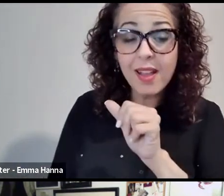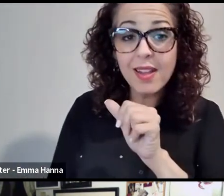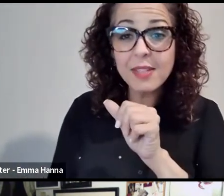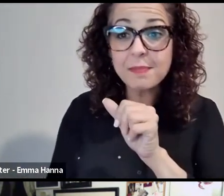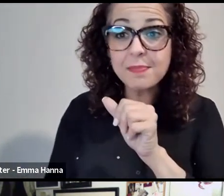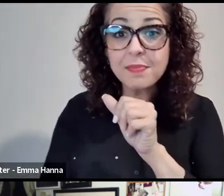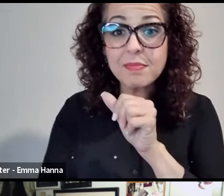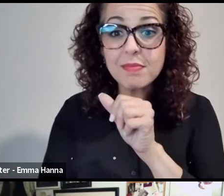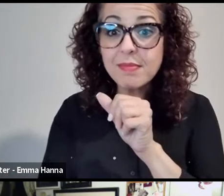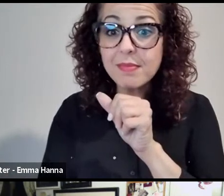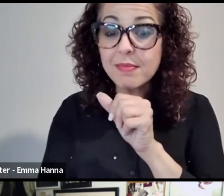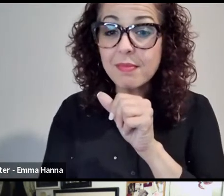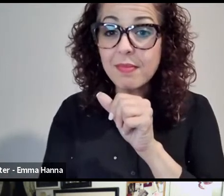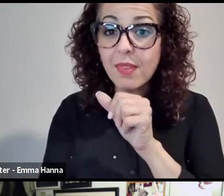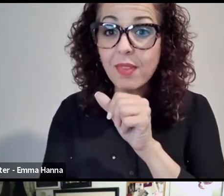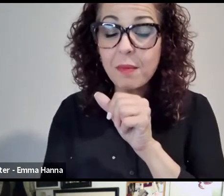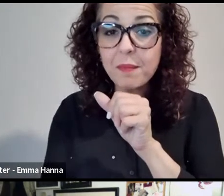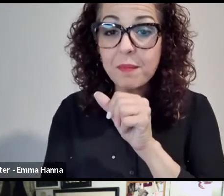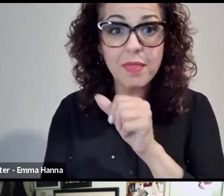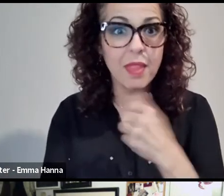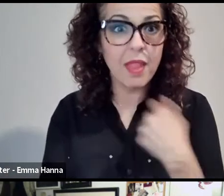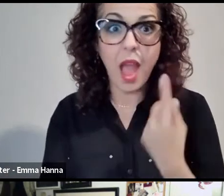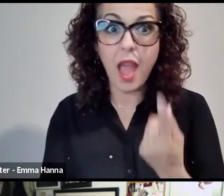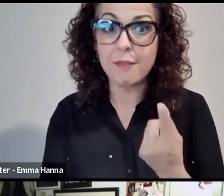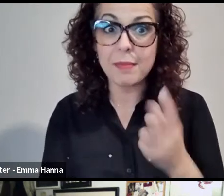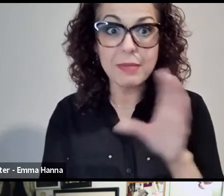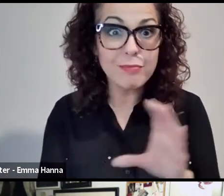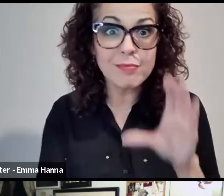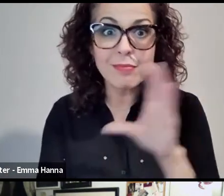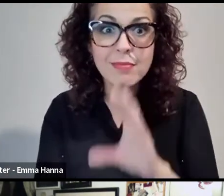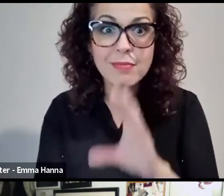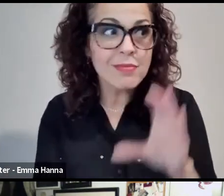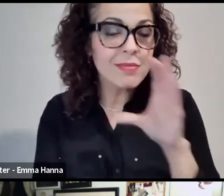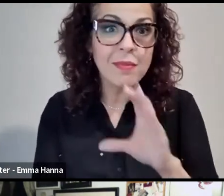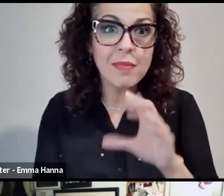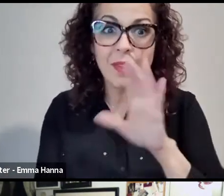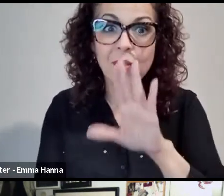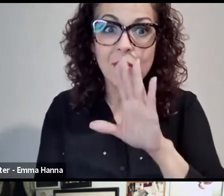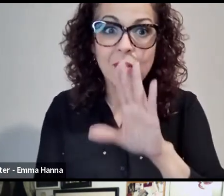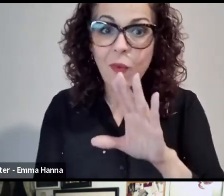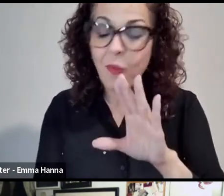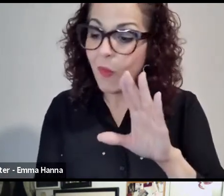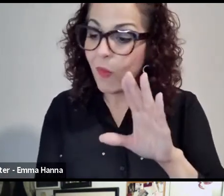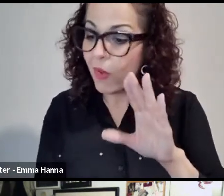For a moment, Molly, I've been looking at a lot of the work in